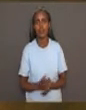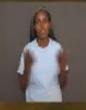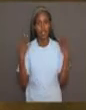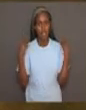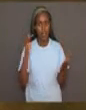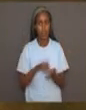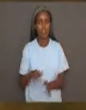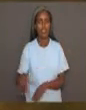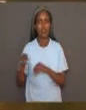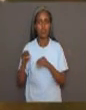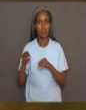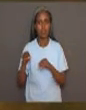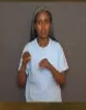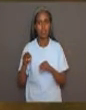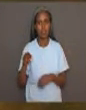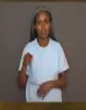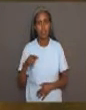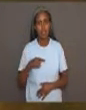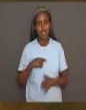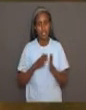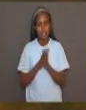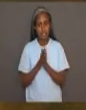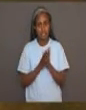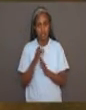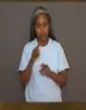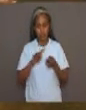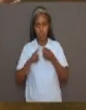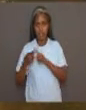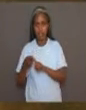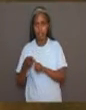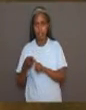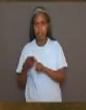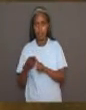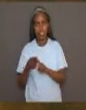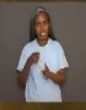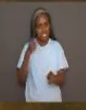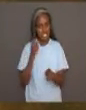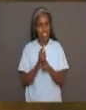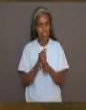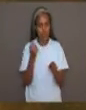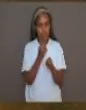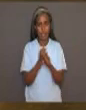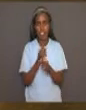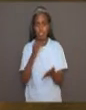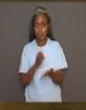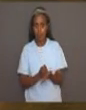Hello again, students. I trust that you and your partner were successful in making the